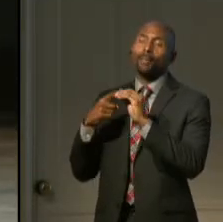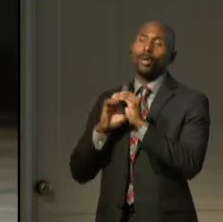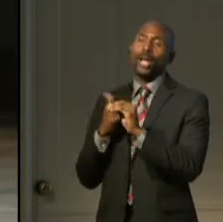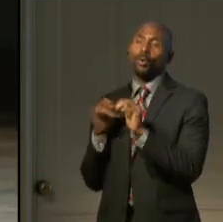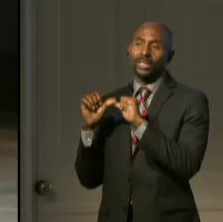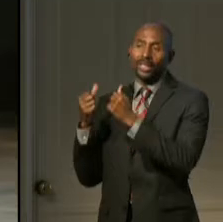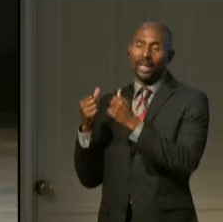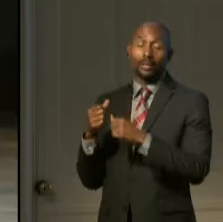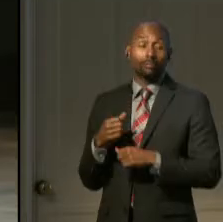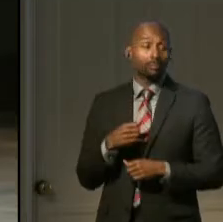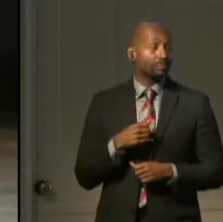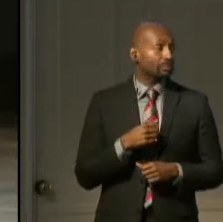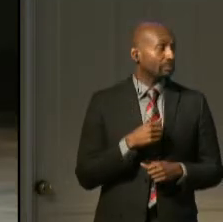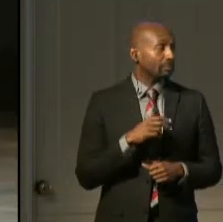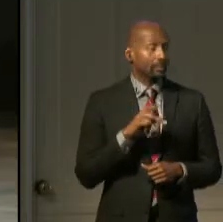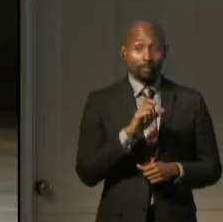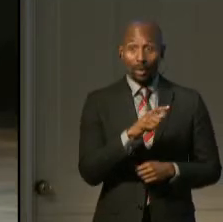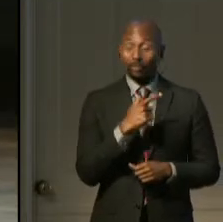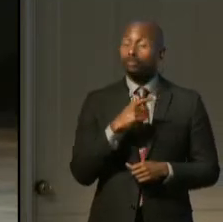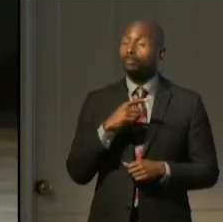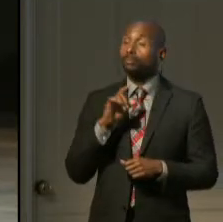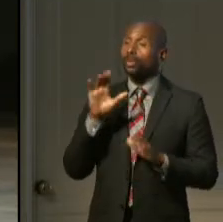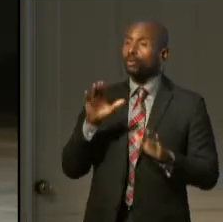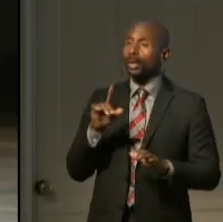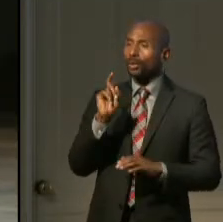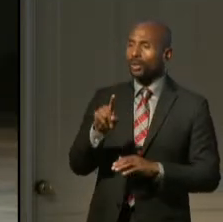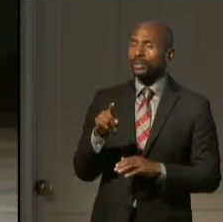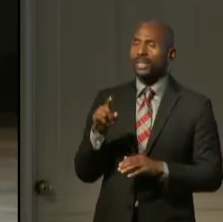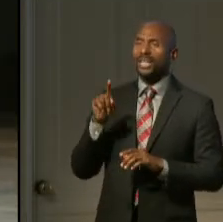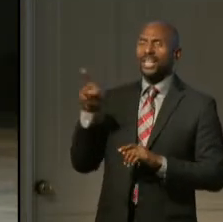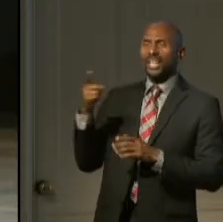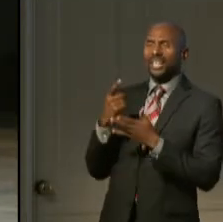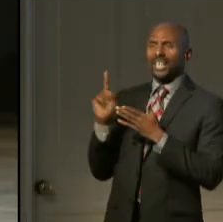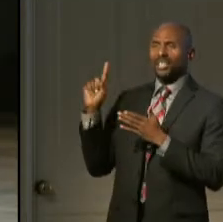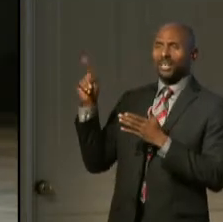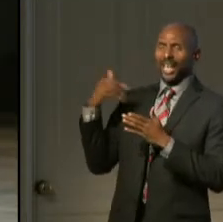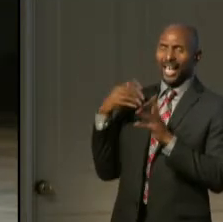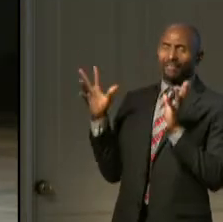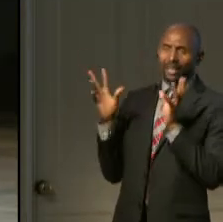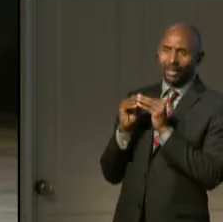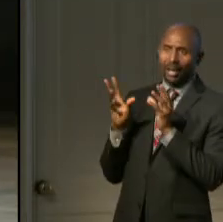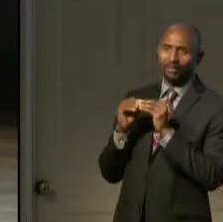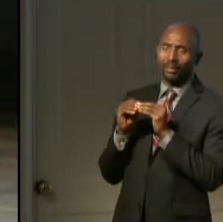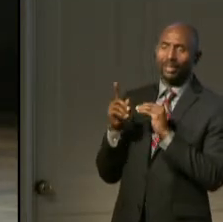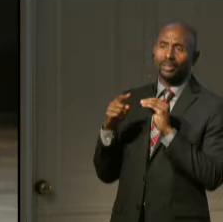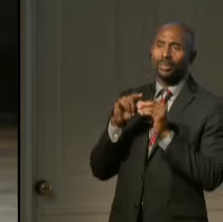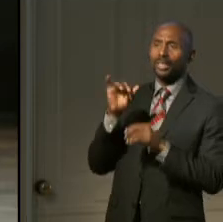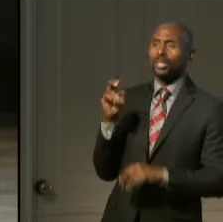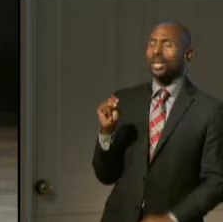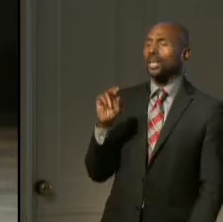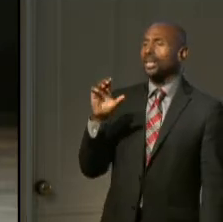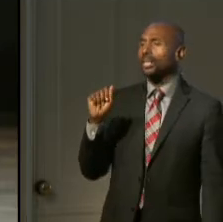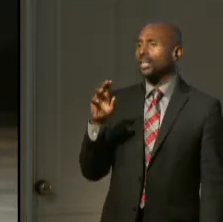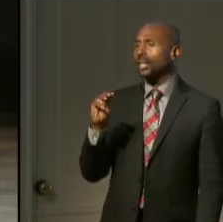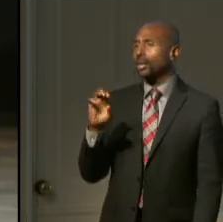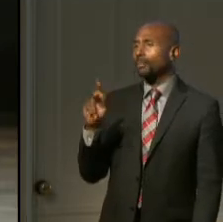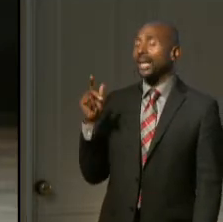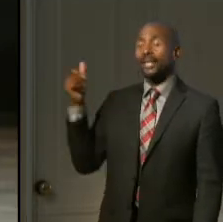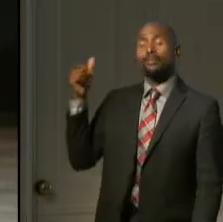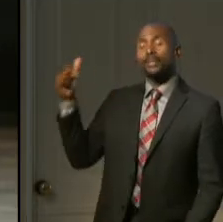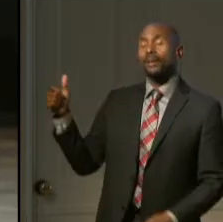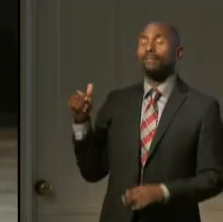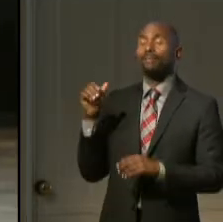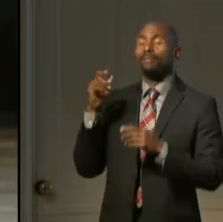last week at the conference where John Carmack, who's a famous game designer and